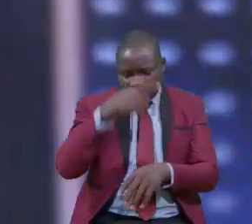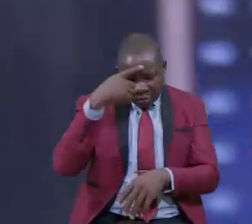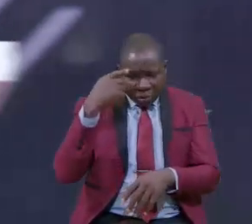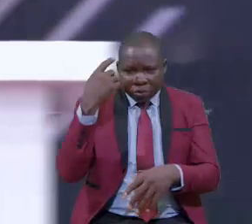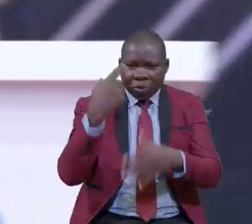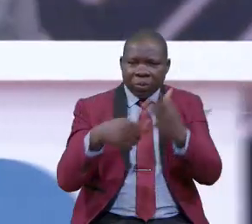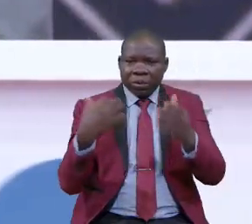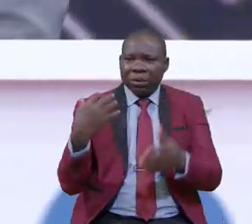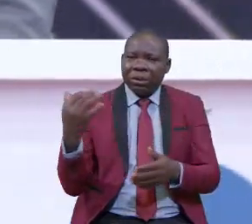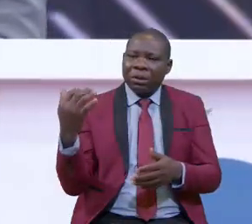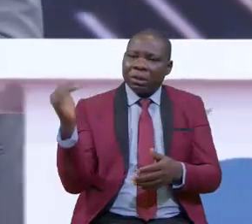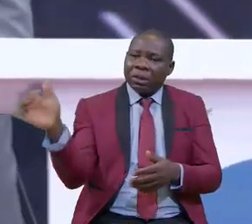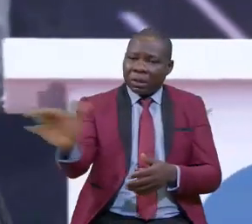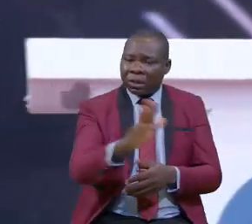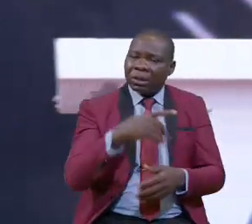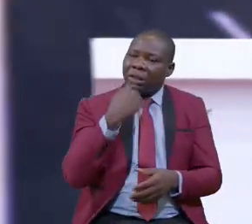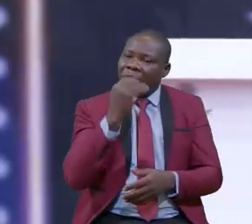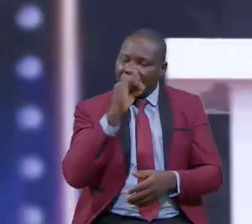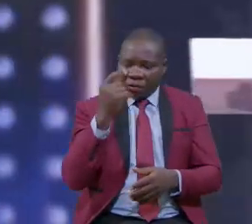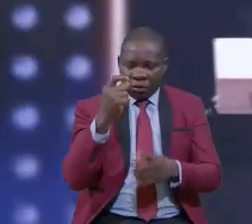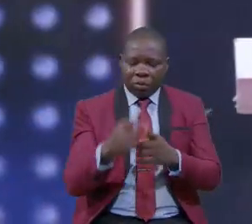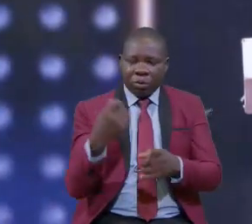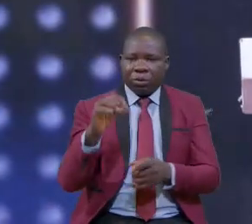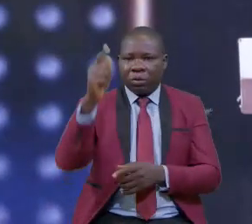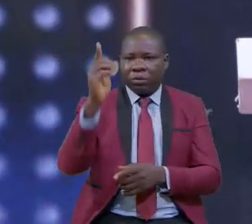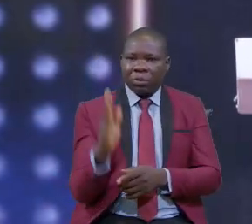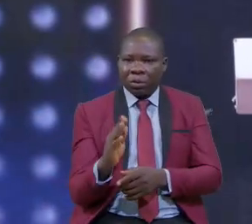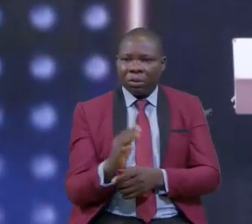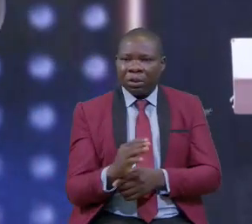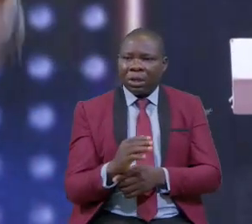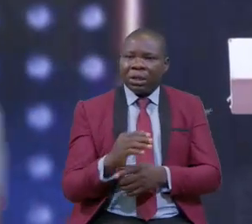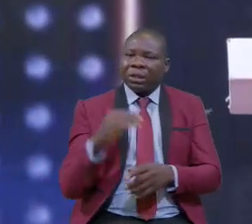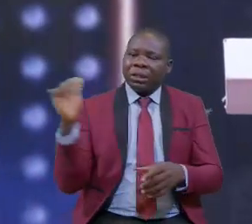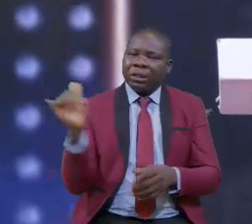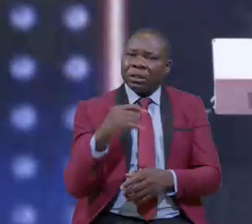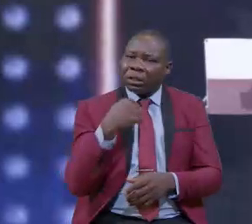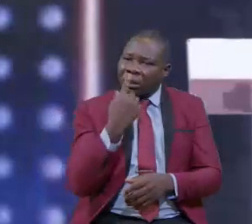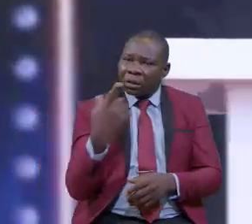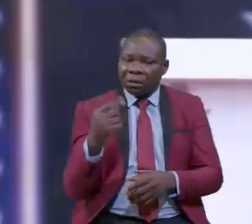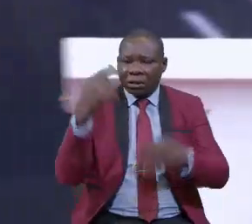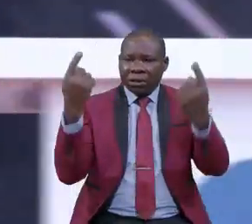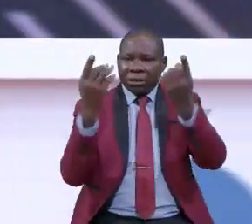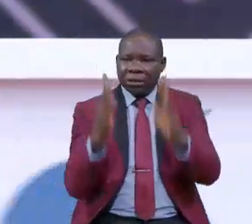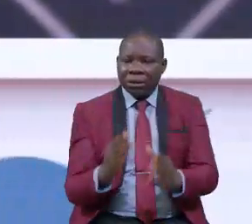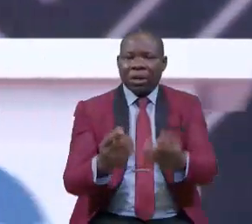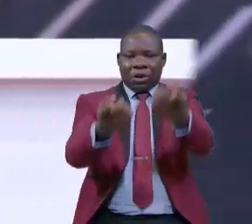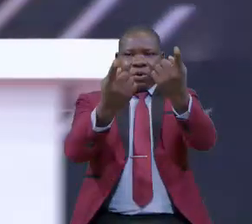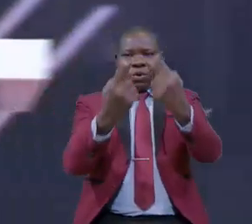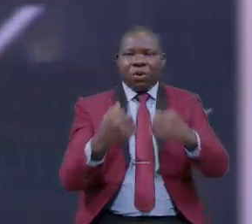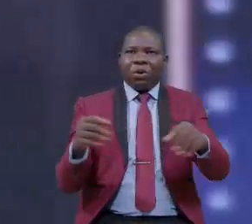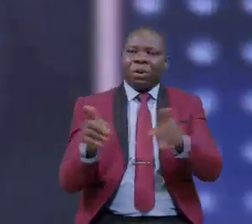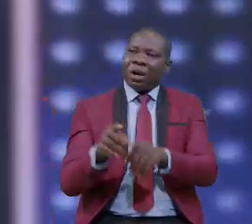Sometimes I'll tell the sinners, I'll say, come as you are. And people say,